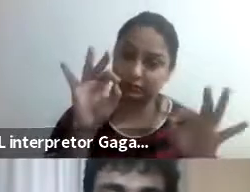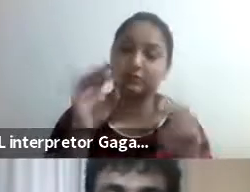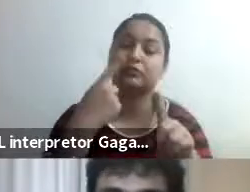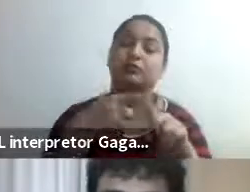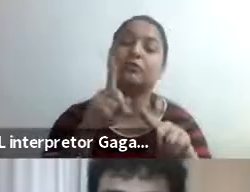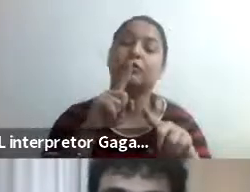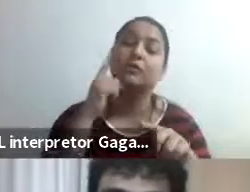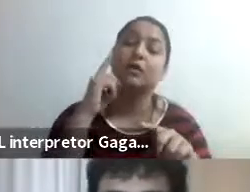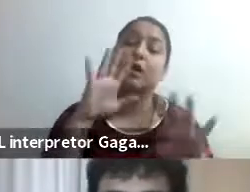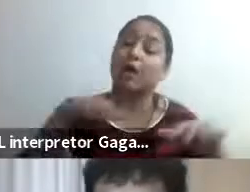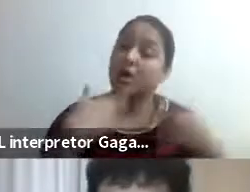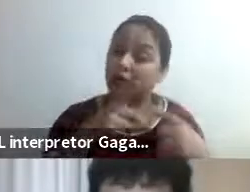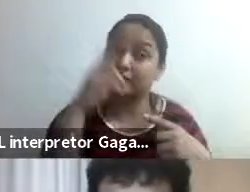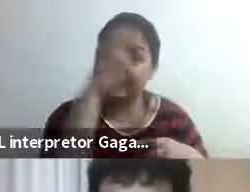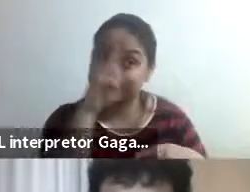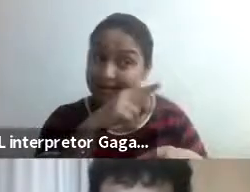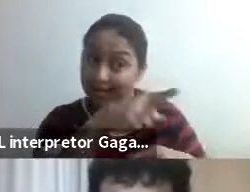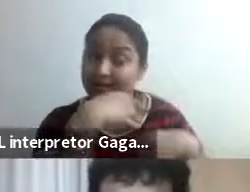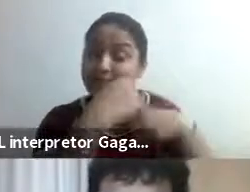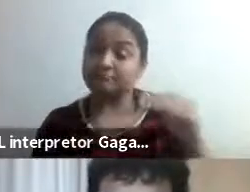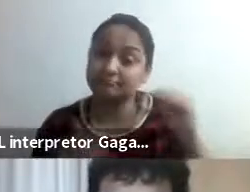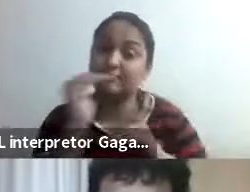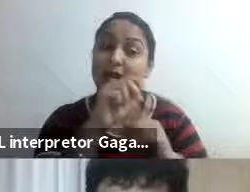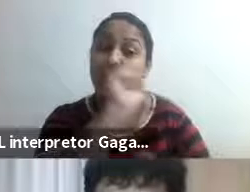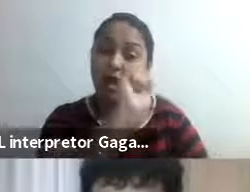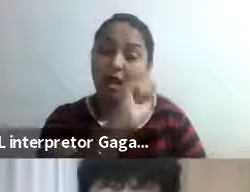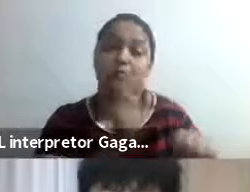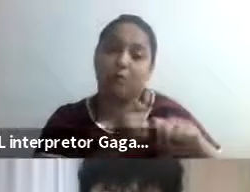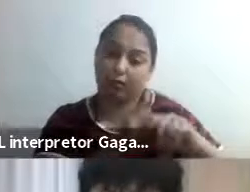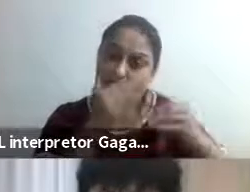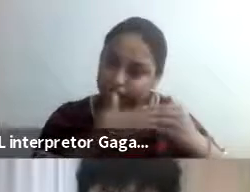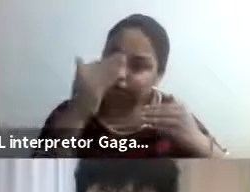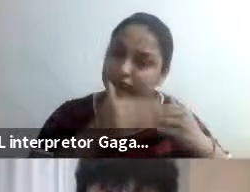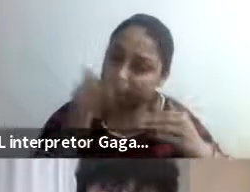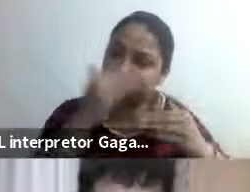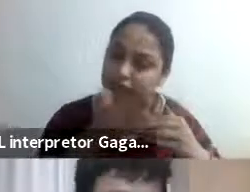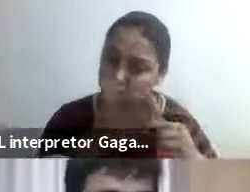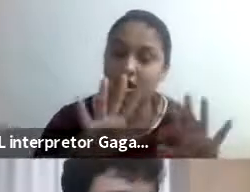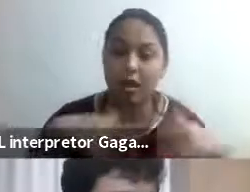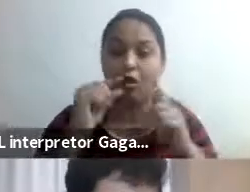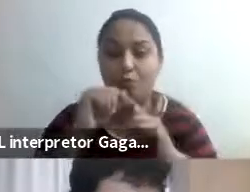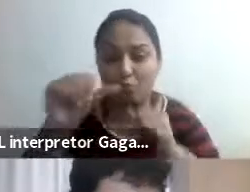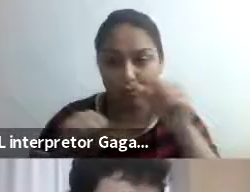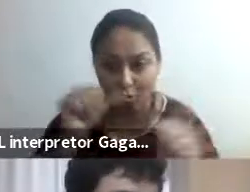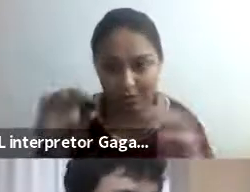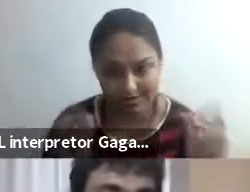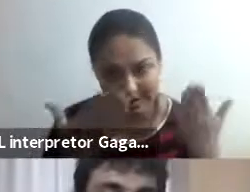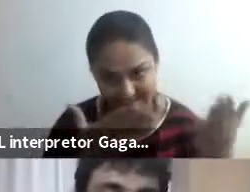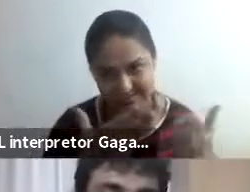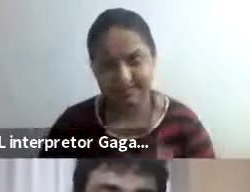give you a sense of how her style developed as her career and life progressed as well. So